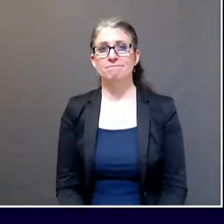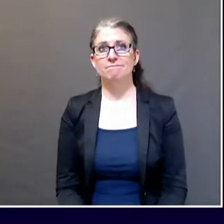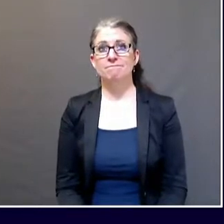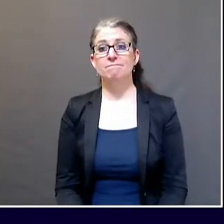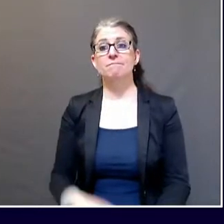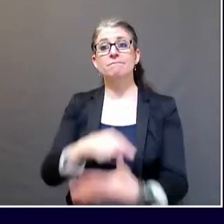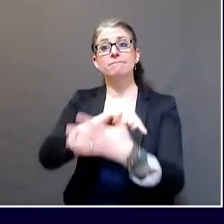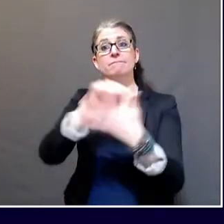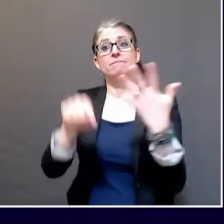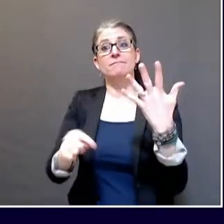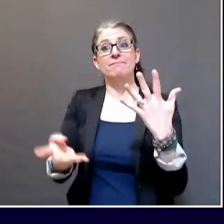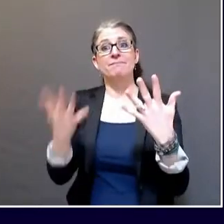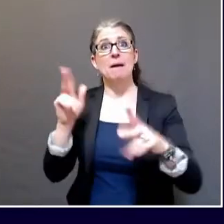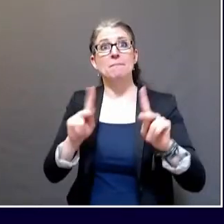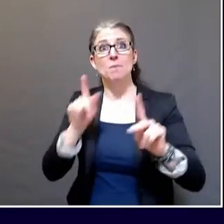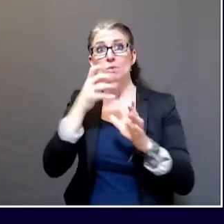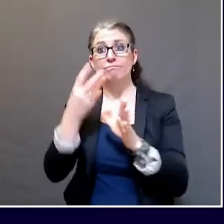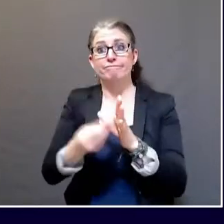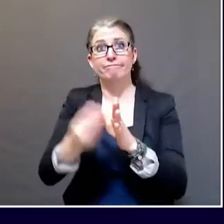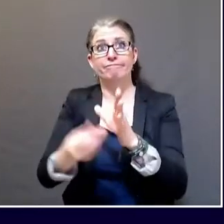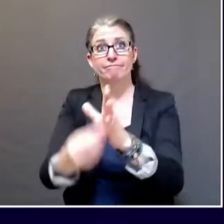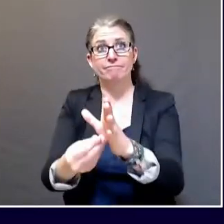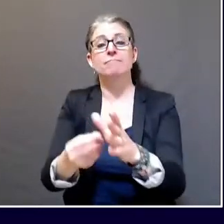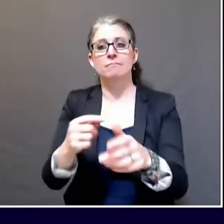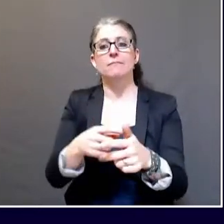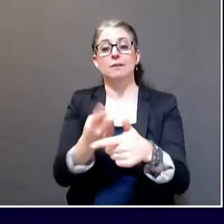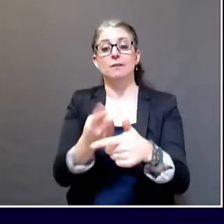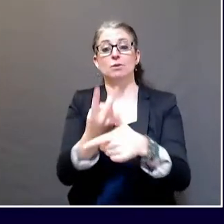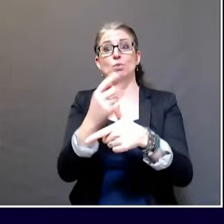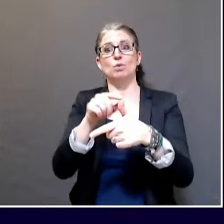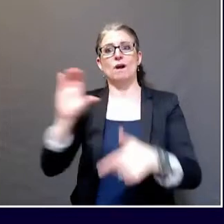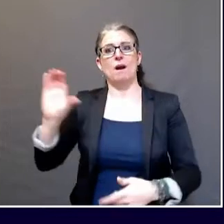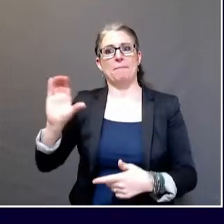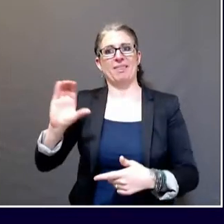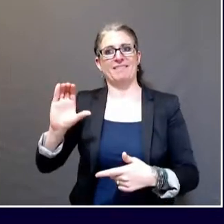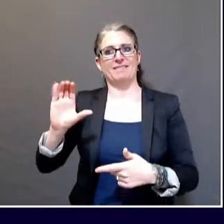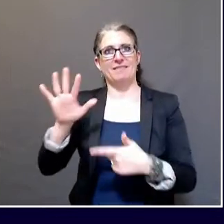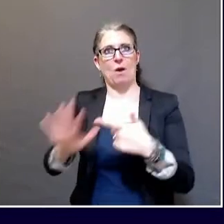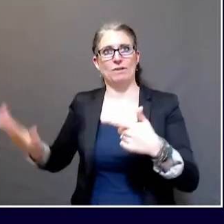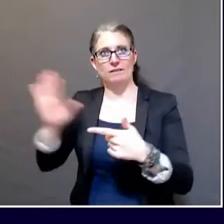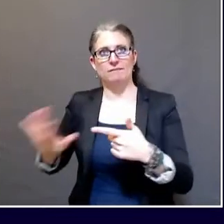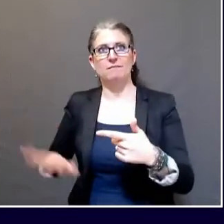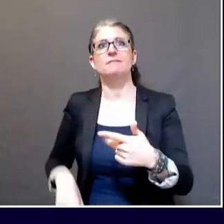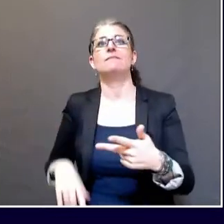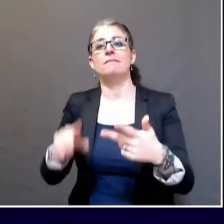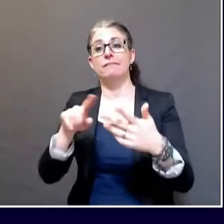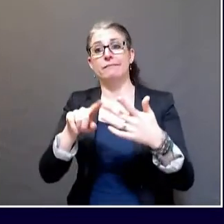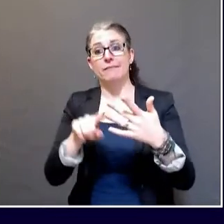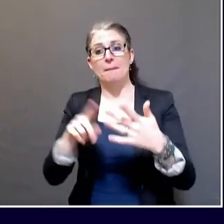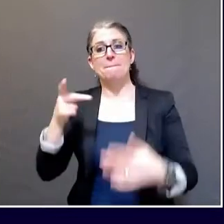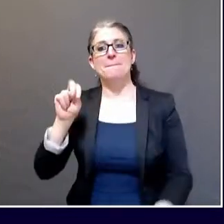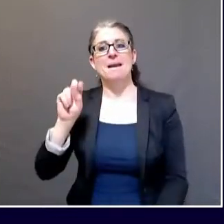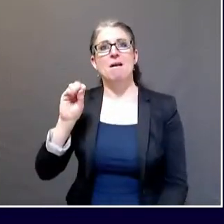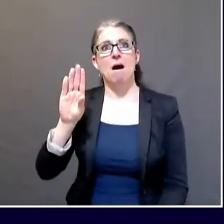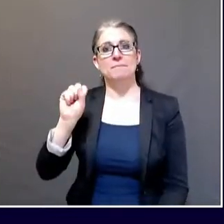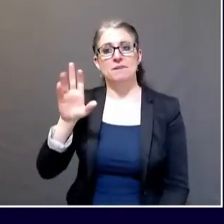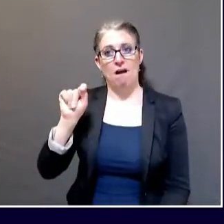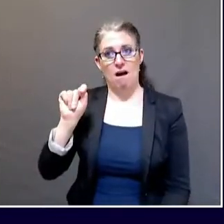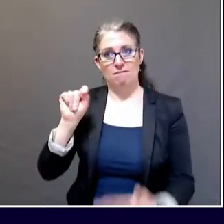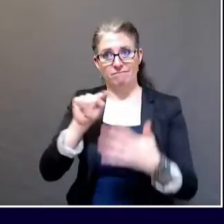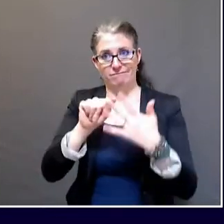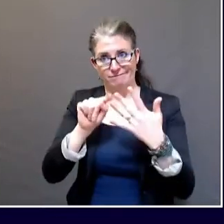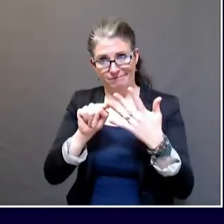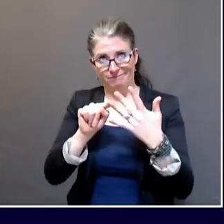include 2 residents of Cumberland County, 2 residents of Penobscot County, and 1 resident of York County. 2